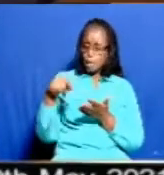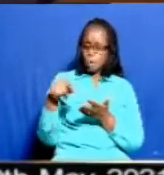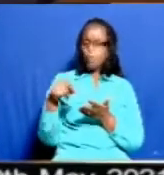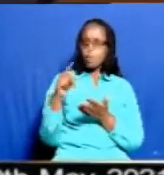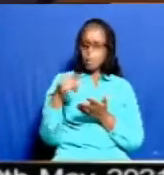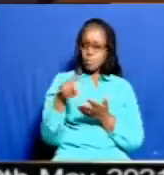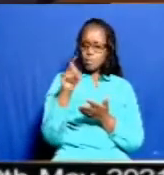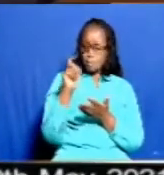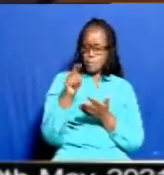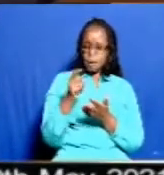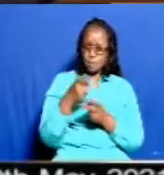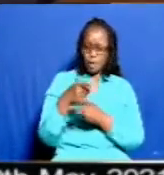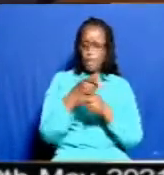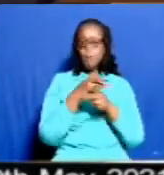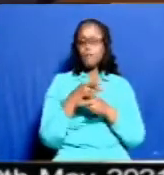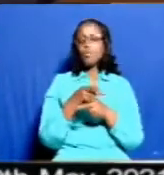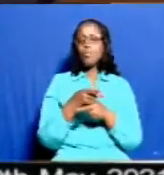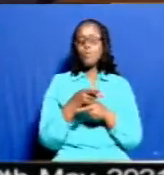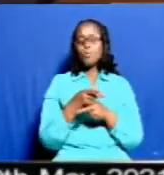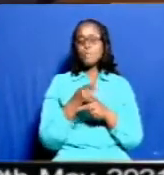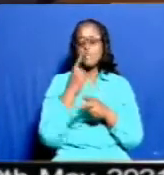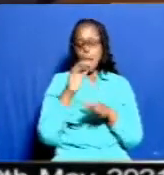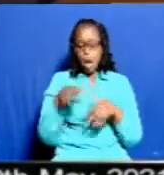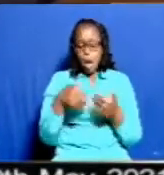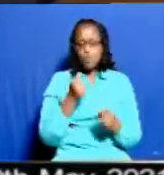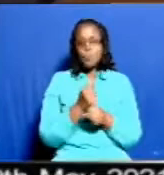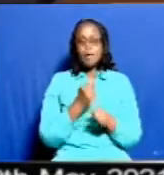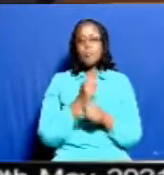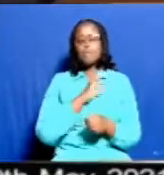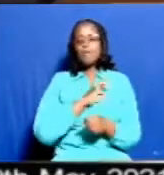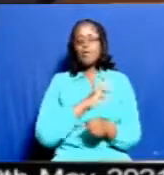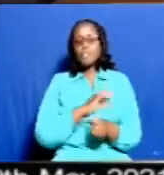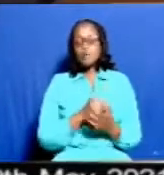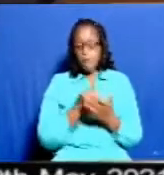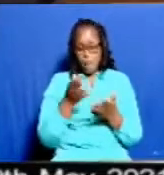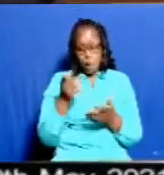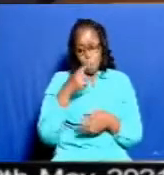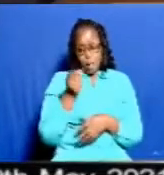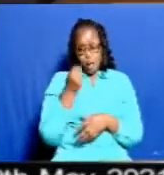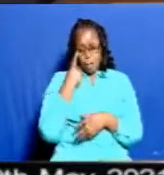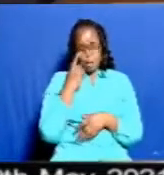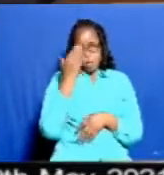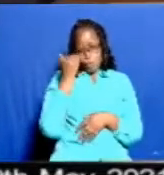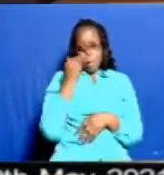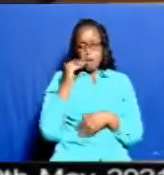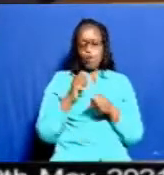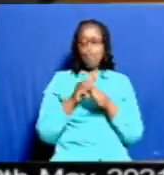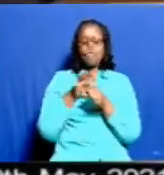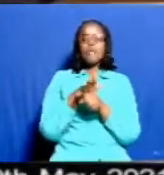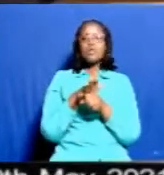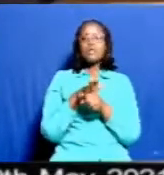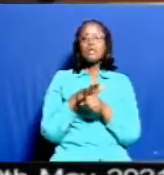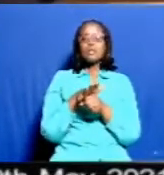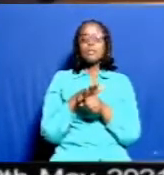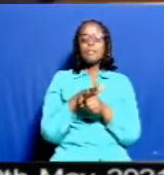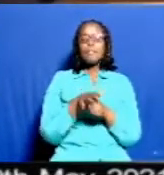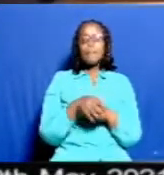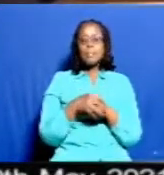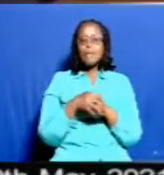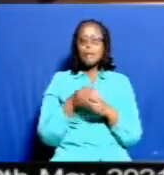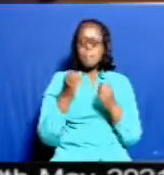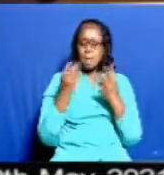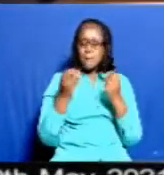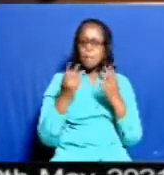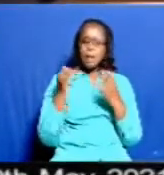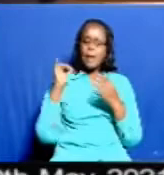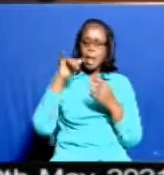careful to start making profits. For now, it's understandable because of COVID-19, oil airlines are not doing well. But I